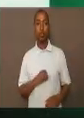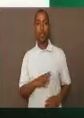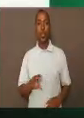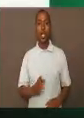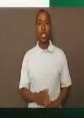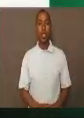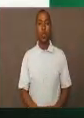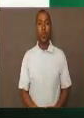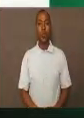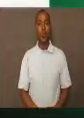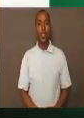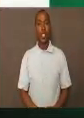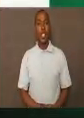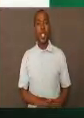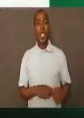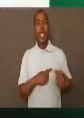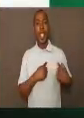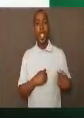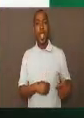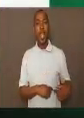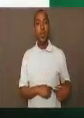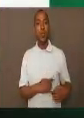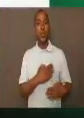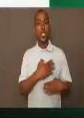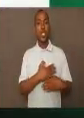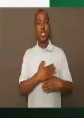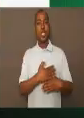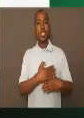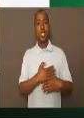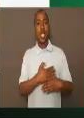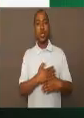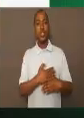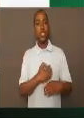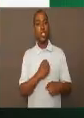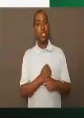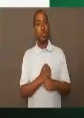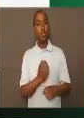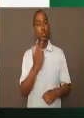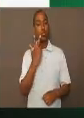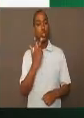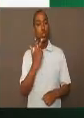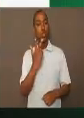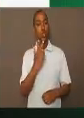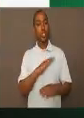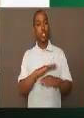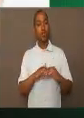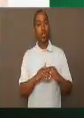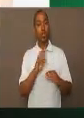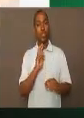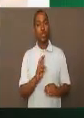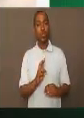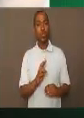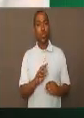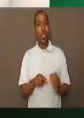The walls of the heart are made up of 3 layers, while the